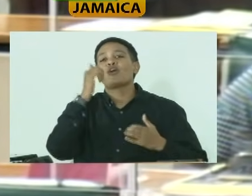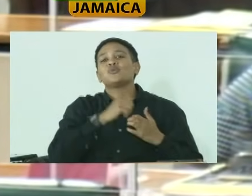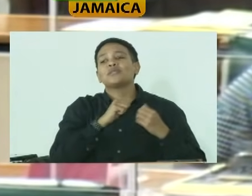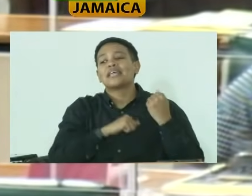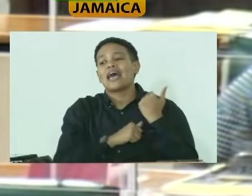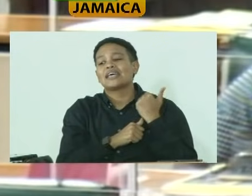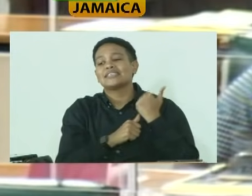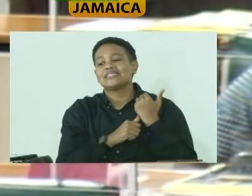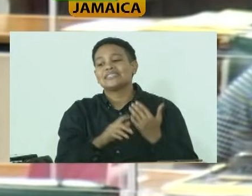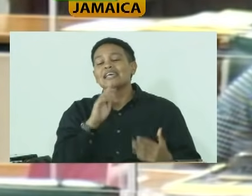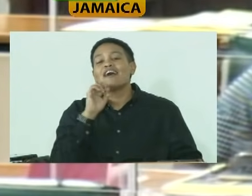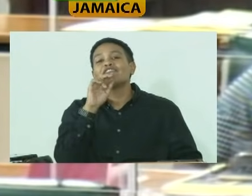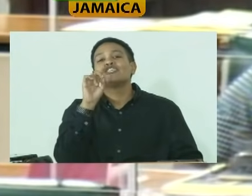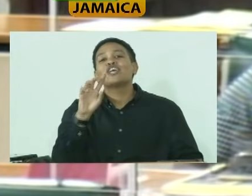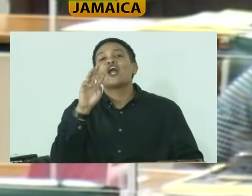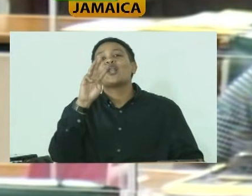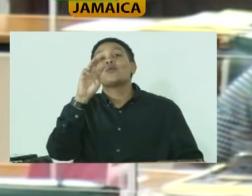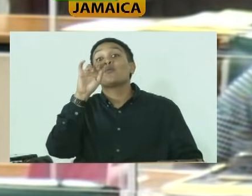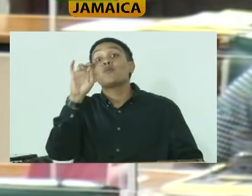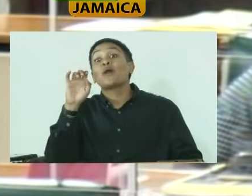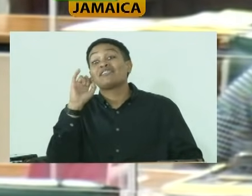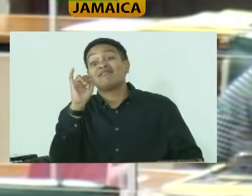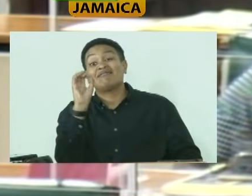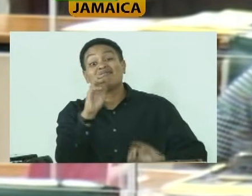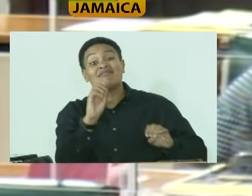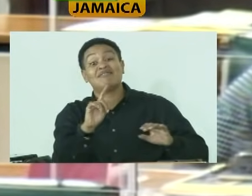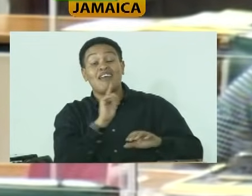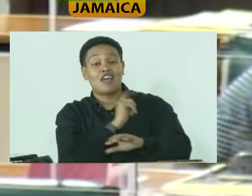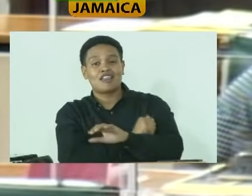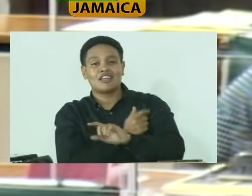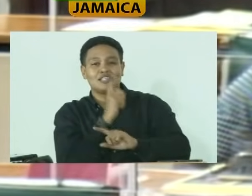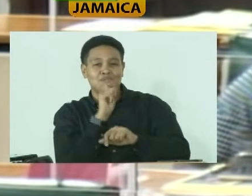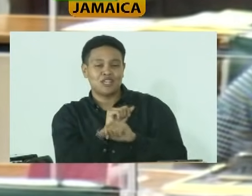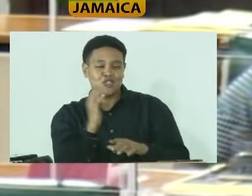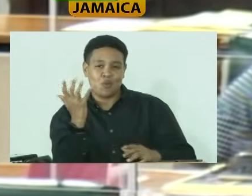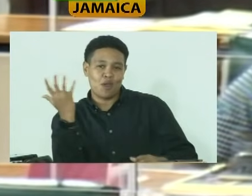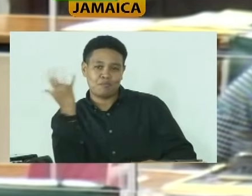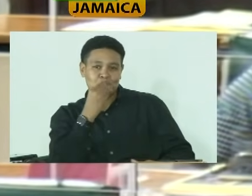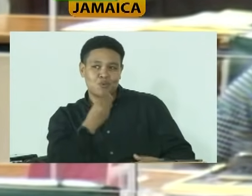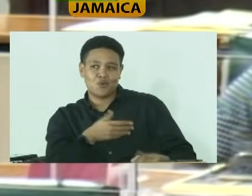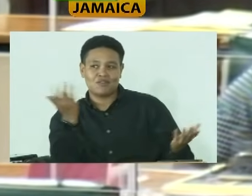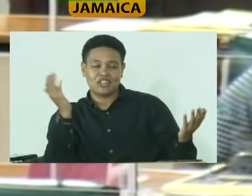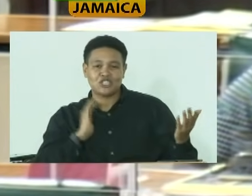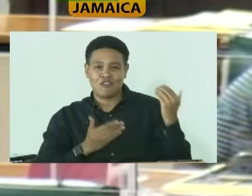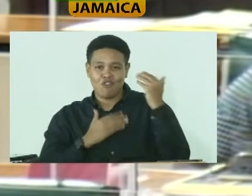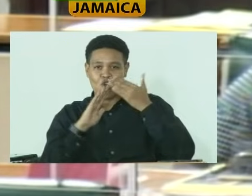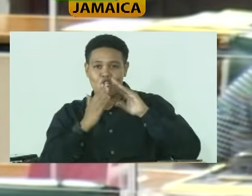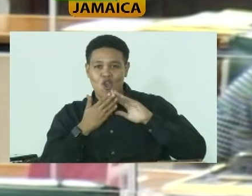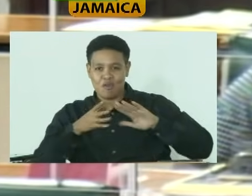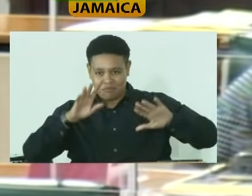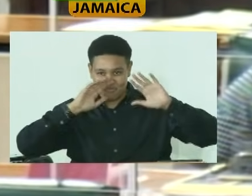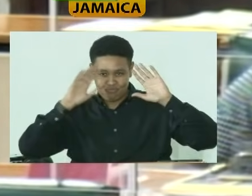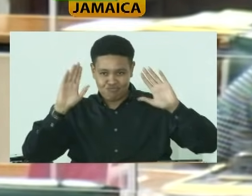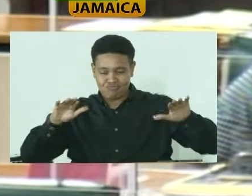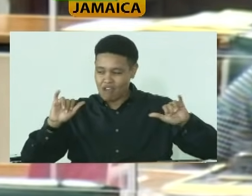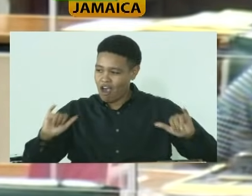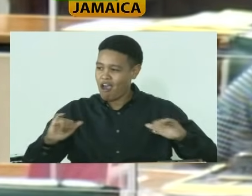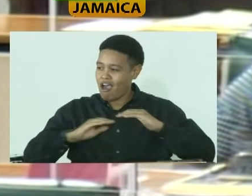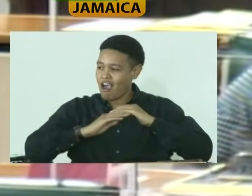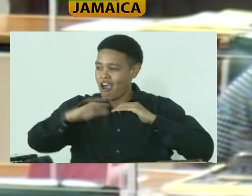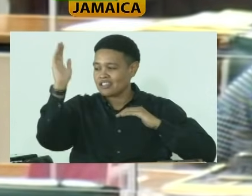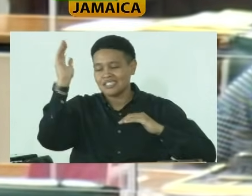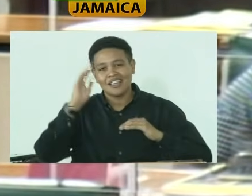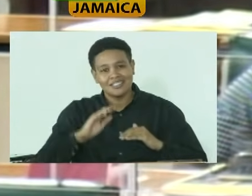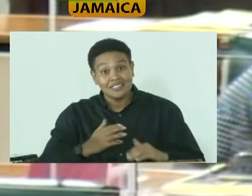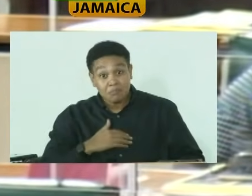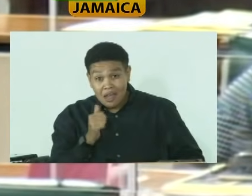Solid Waste Management Authority to ensure that the beautification of our communities is constant.